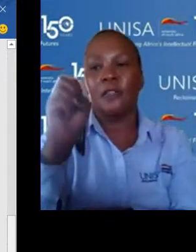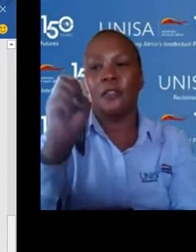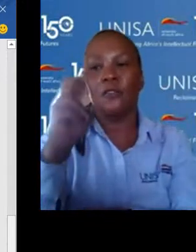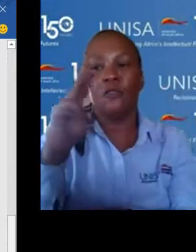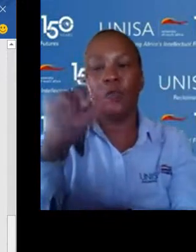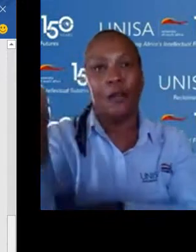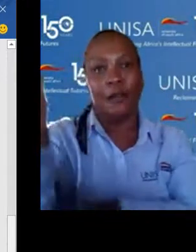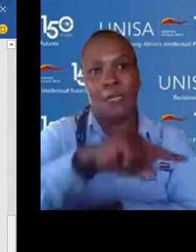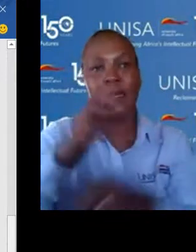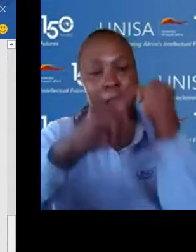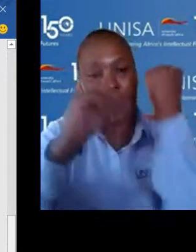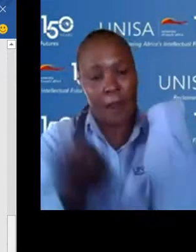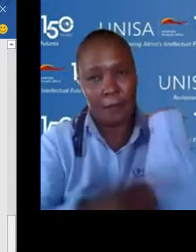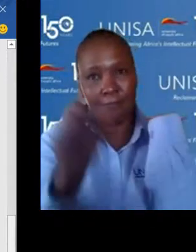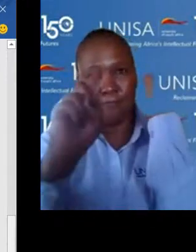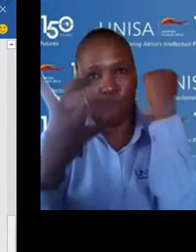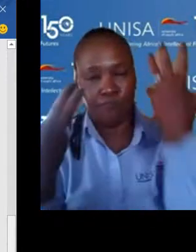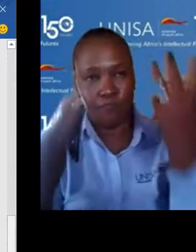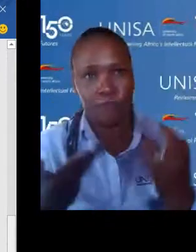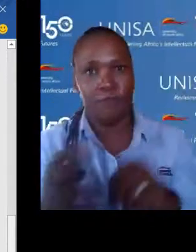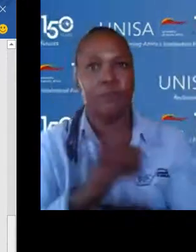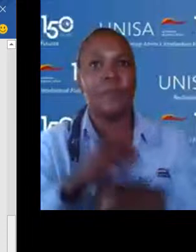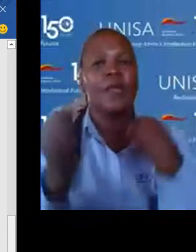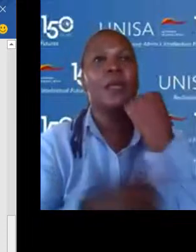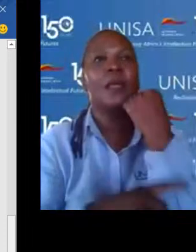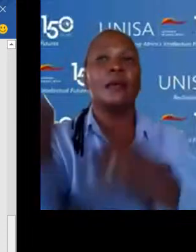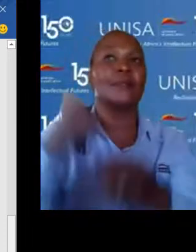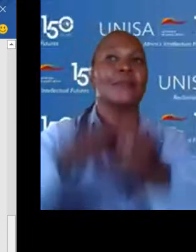lastly, last year, the